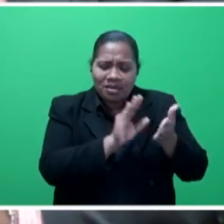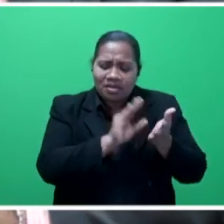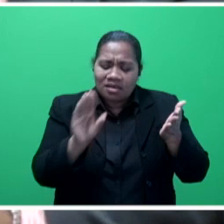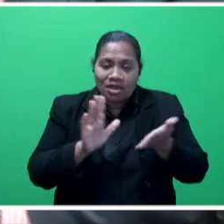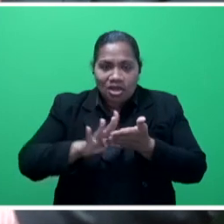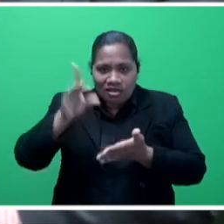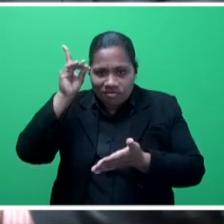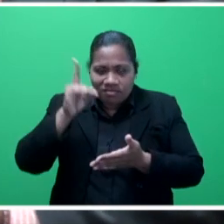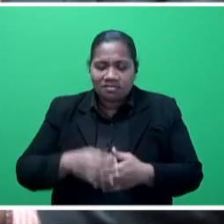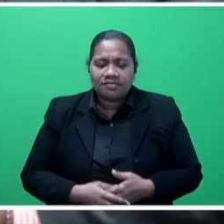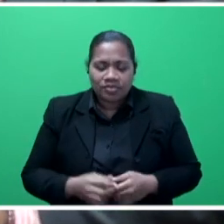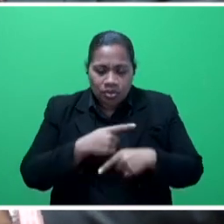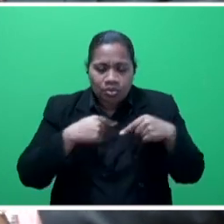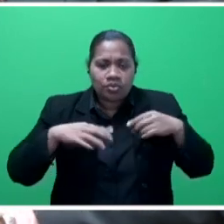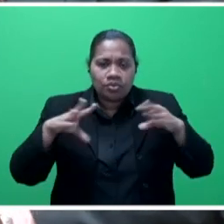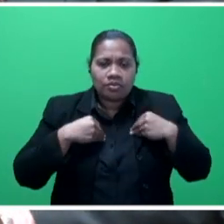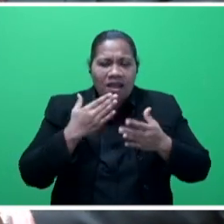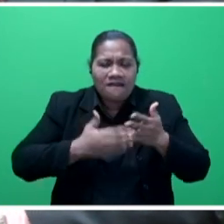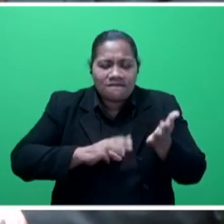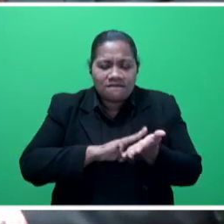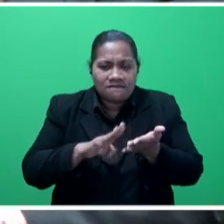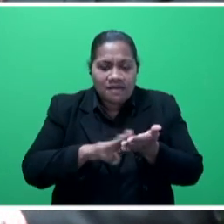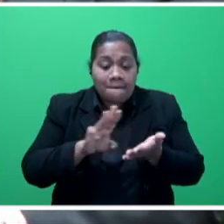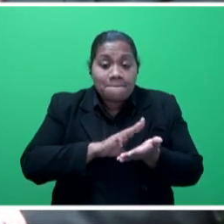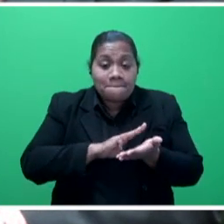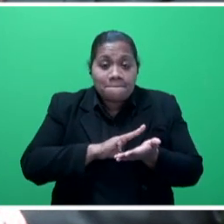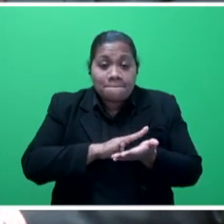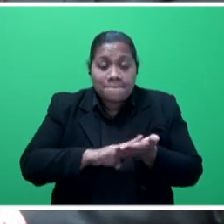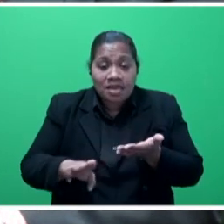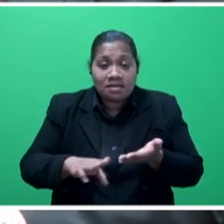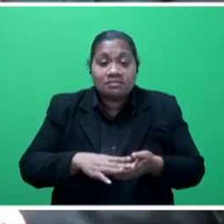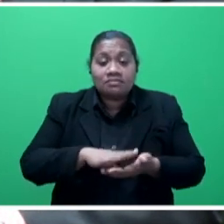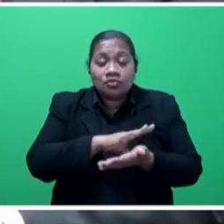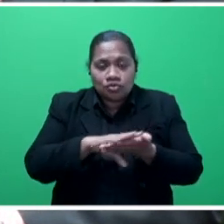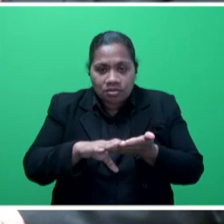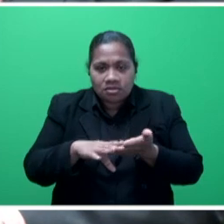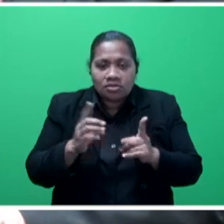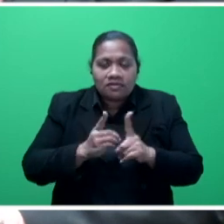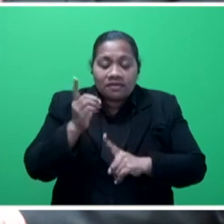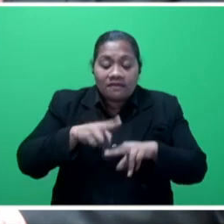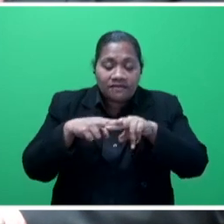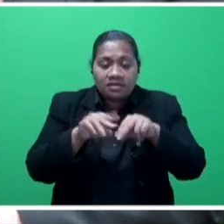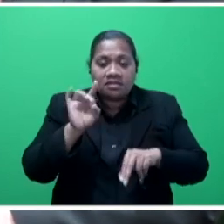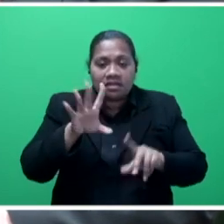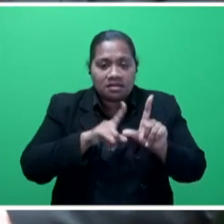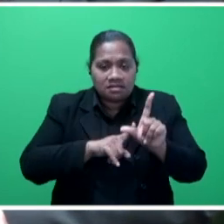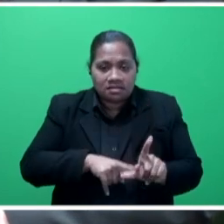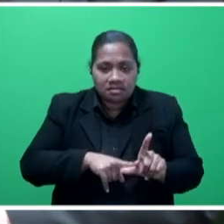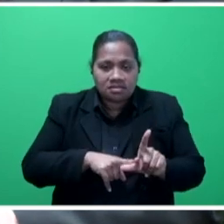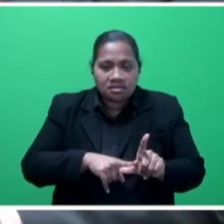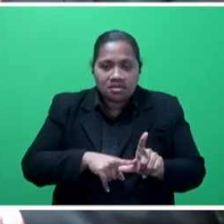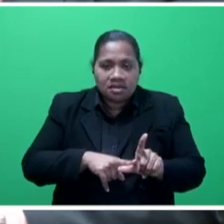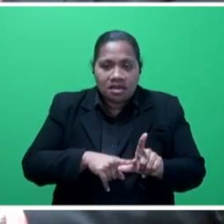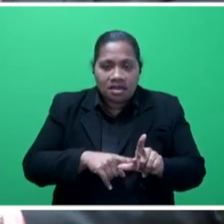have received over $500,000 US to develop Fiji's 10-year education sector plan. I know